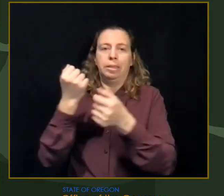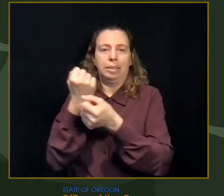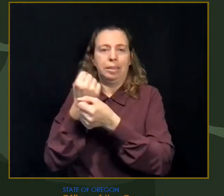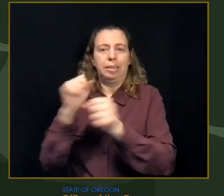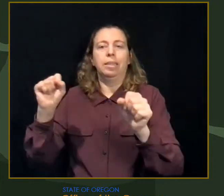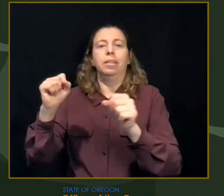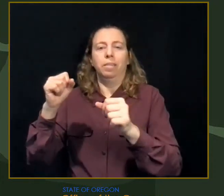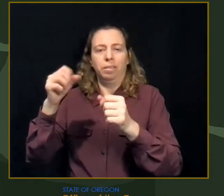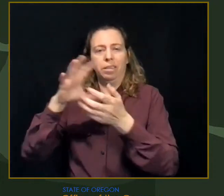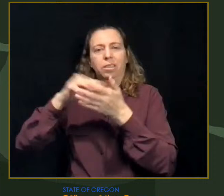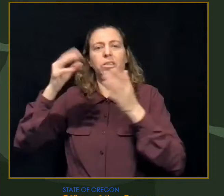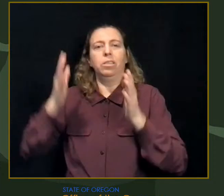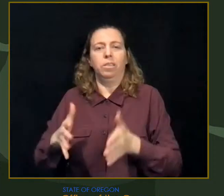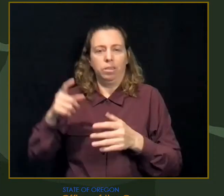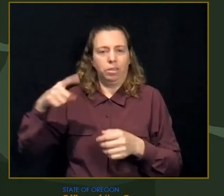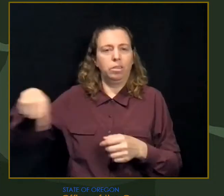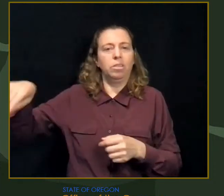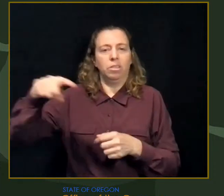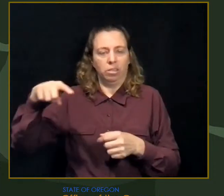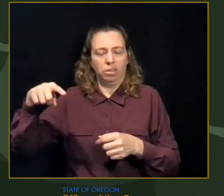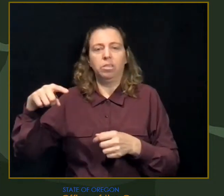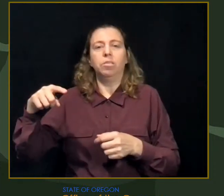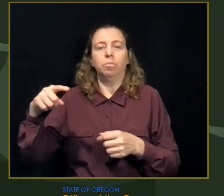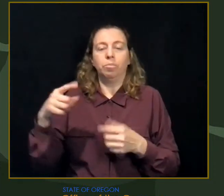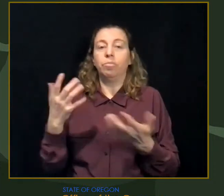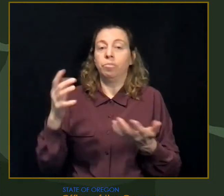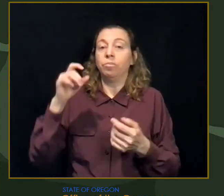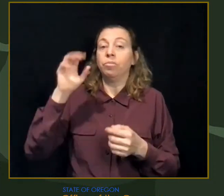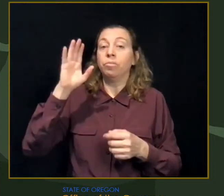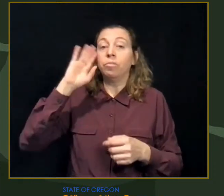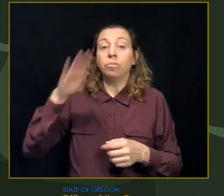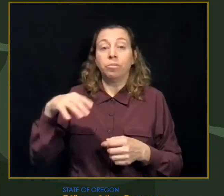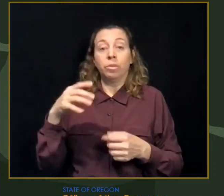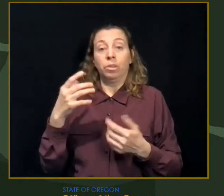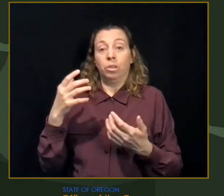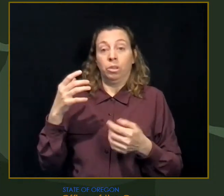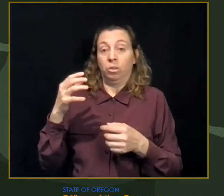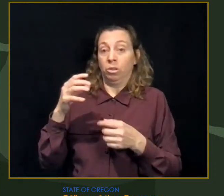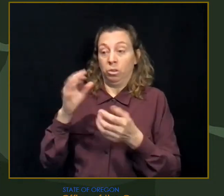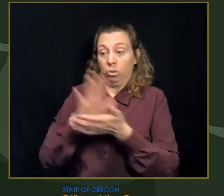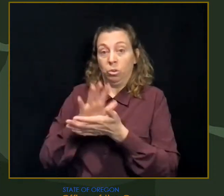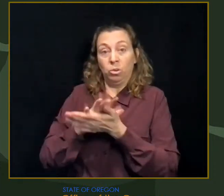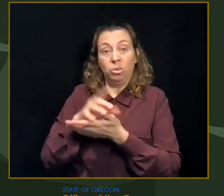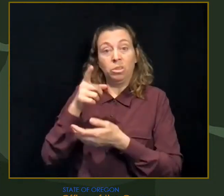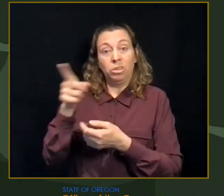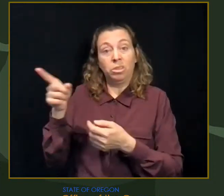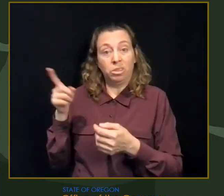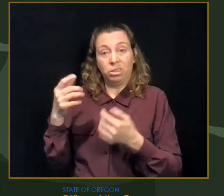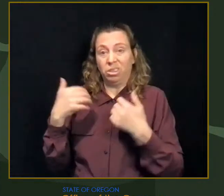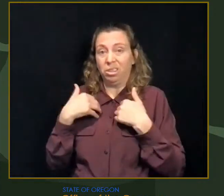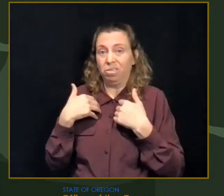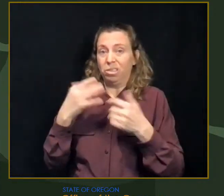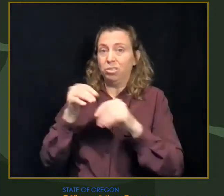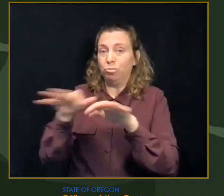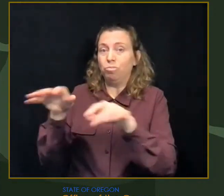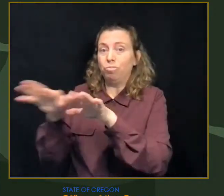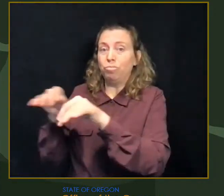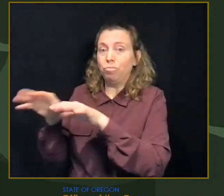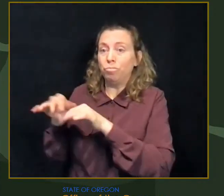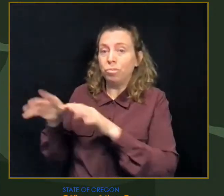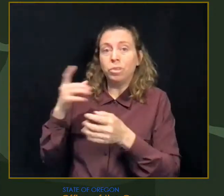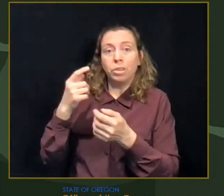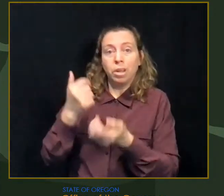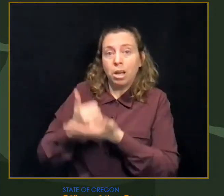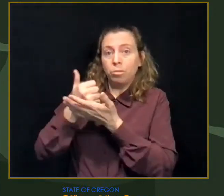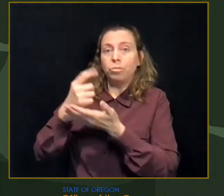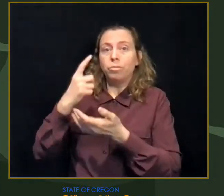of transmission is low if folks follow these safety protocols, and it's critically important for our kids to be